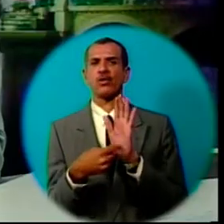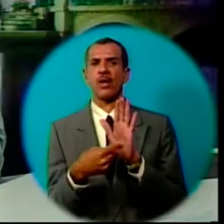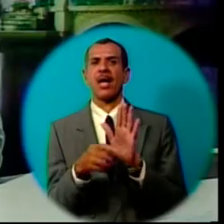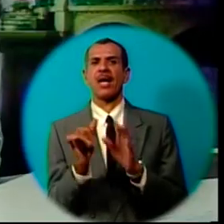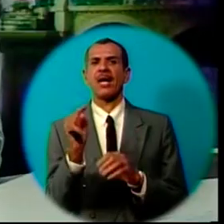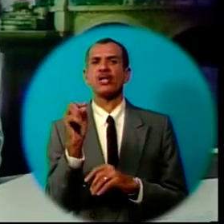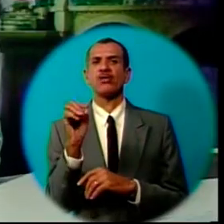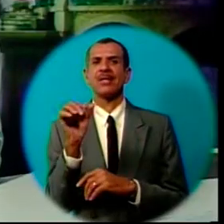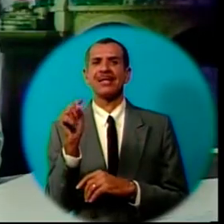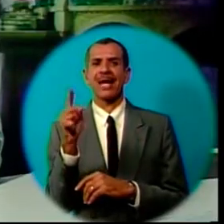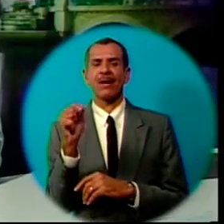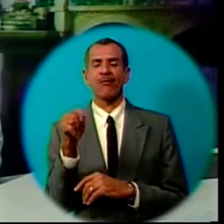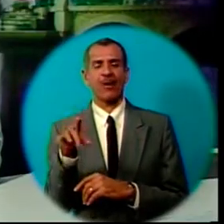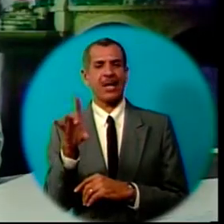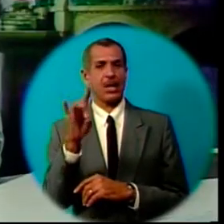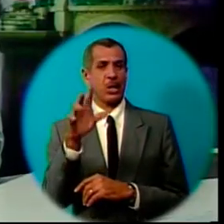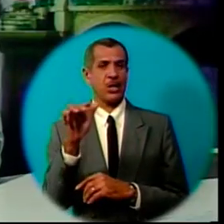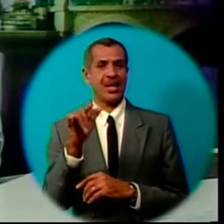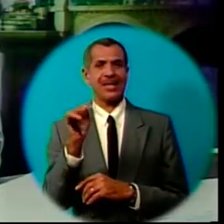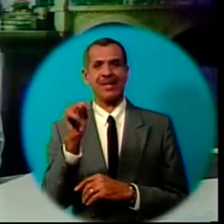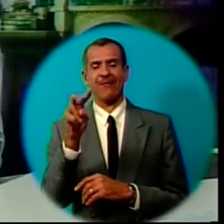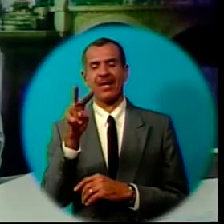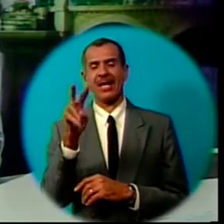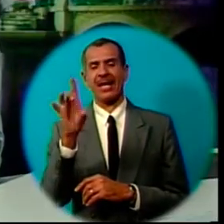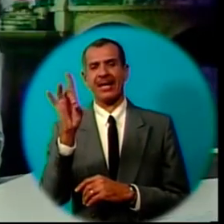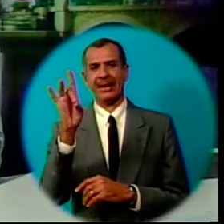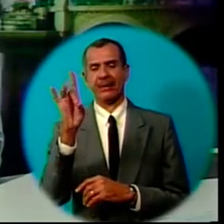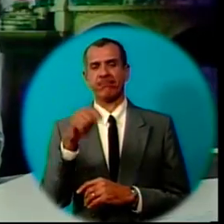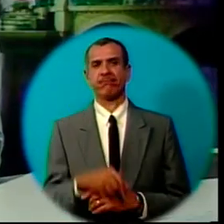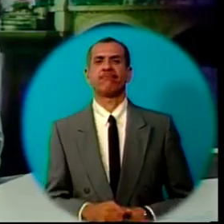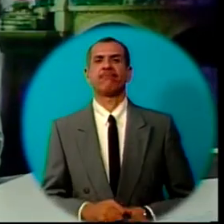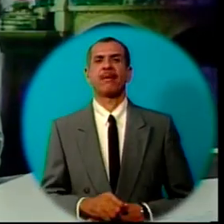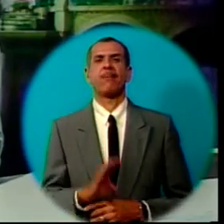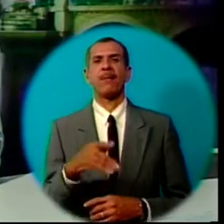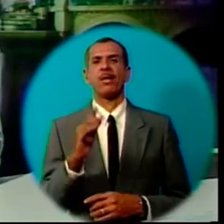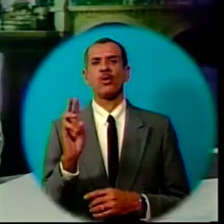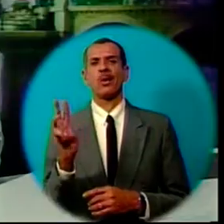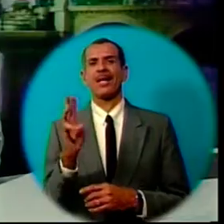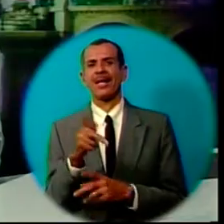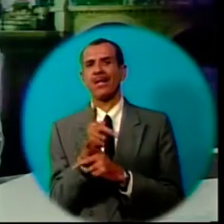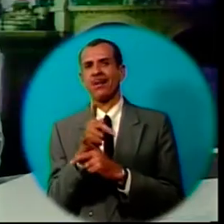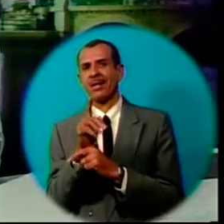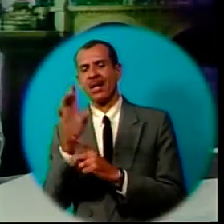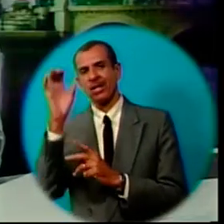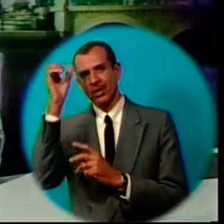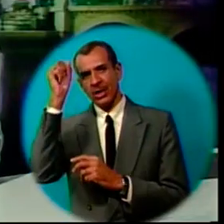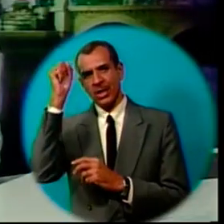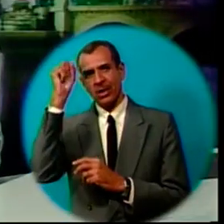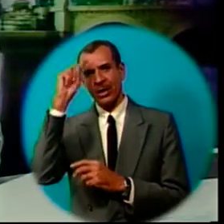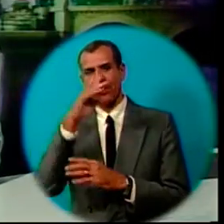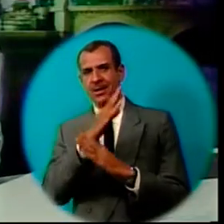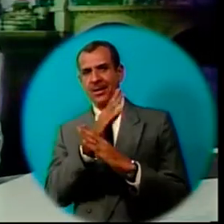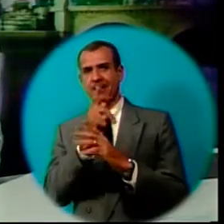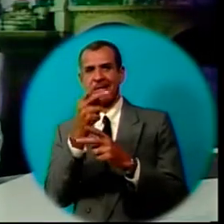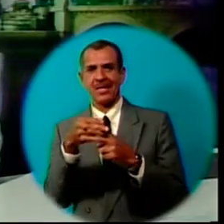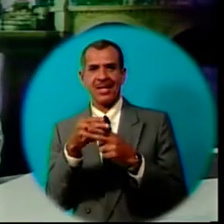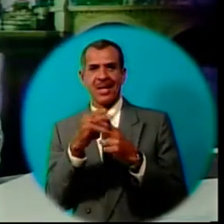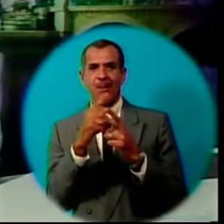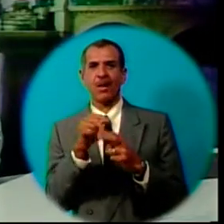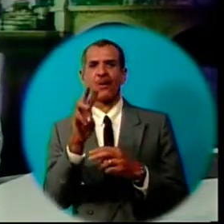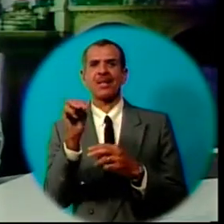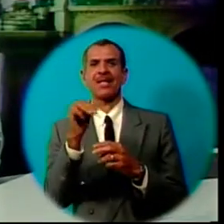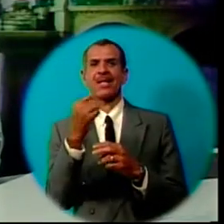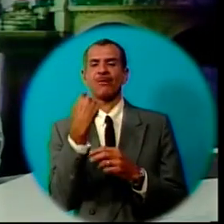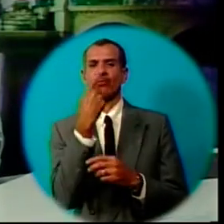for 8:30 p.m. on TV8. Barbados wicketkeeper batsman Shane Dorrich is keeping his name on the West Indies selector's